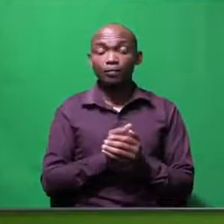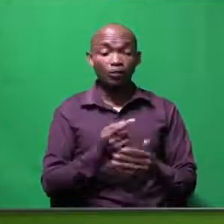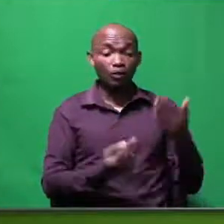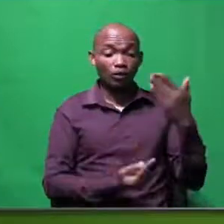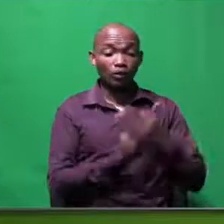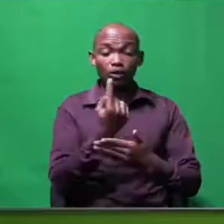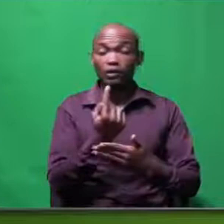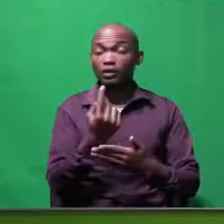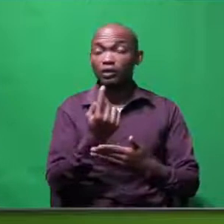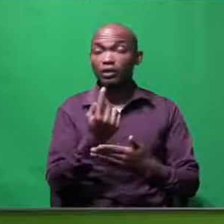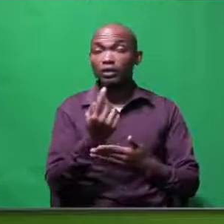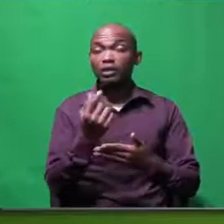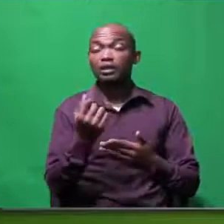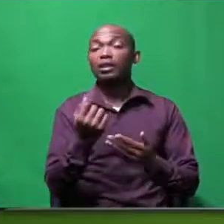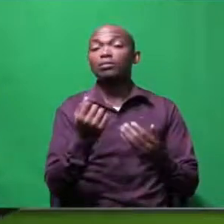to mode